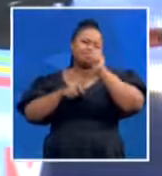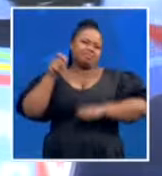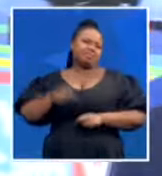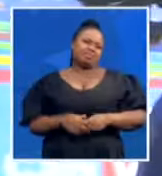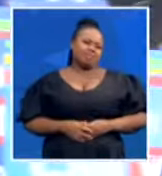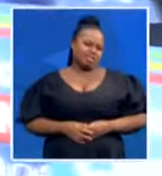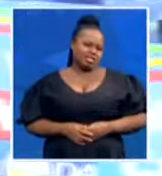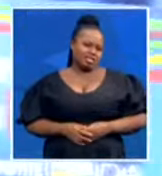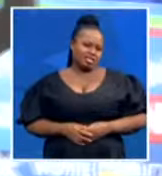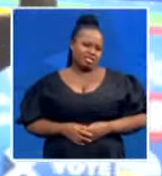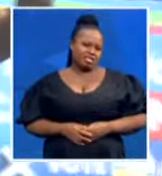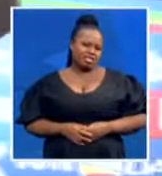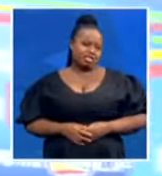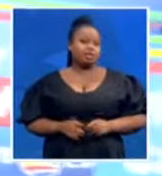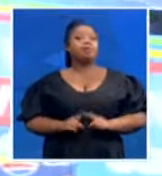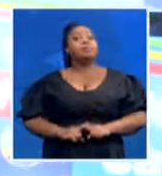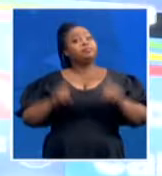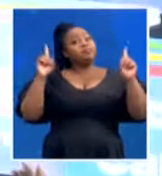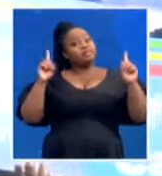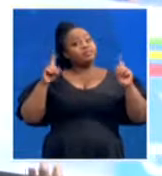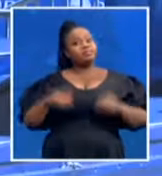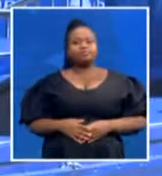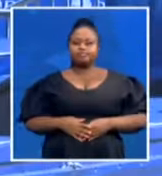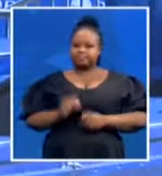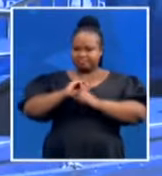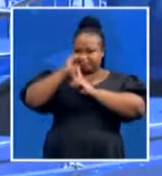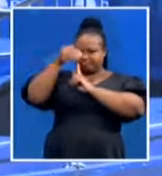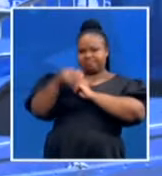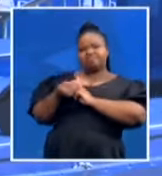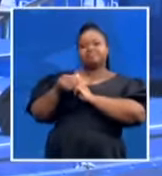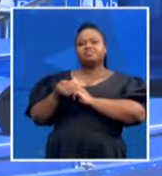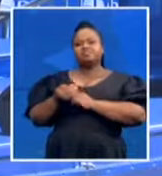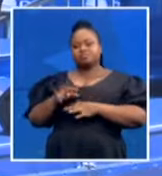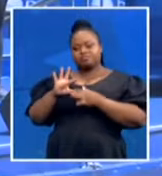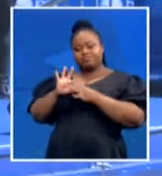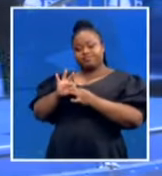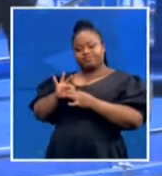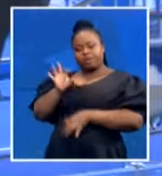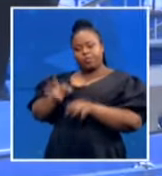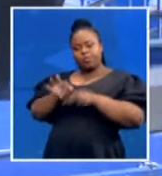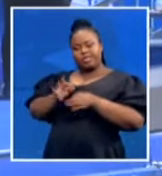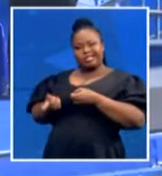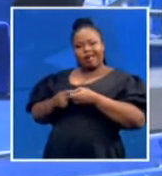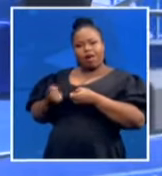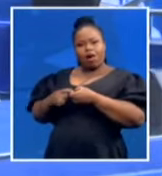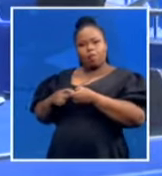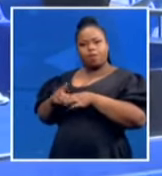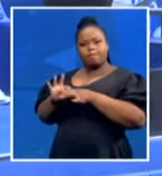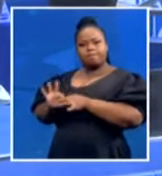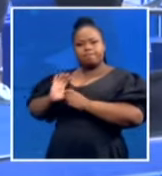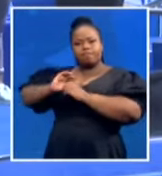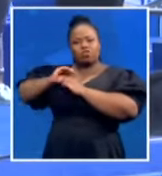Instead, they will protect the politically connected fiercely. They will do so at the expense